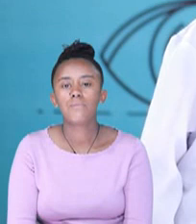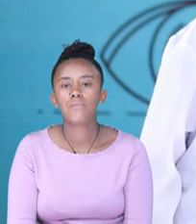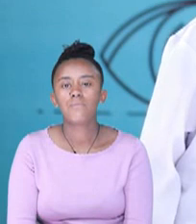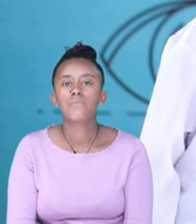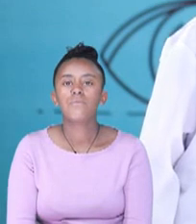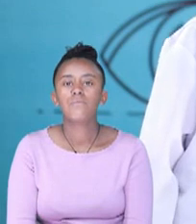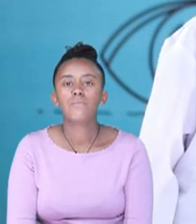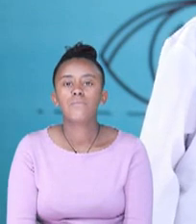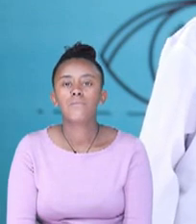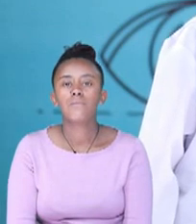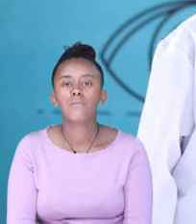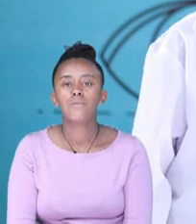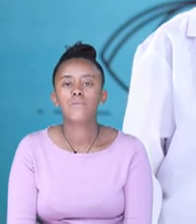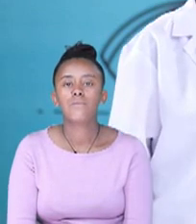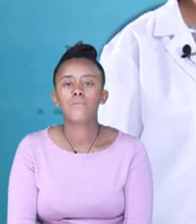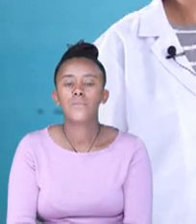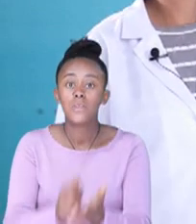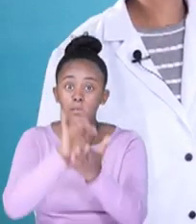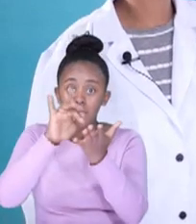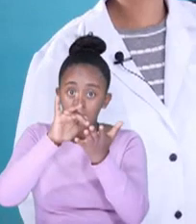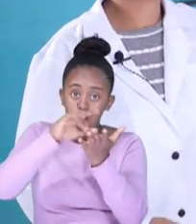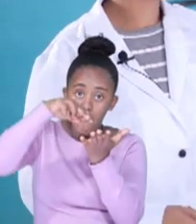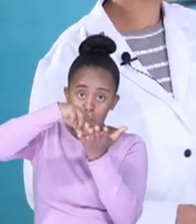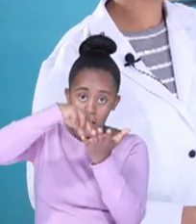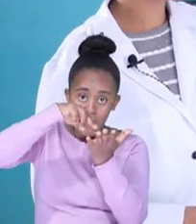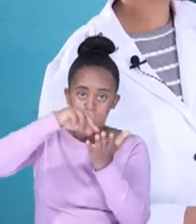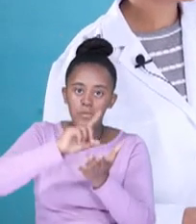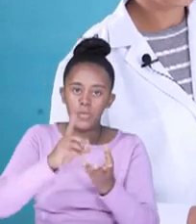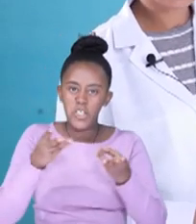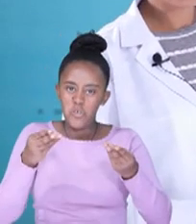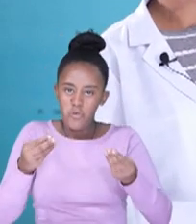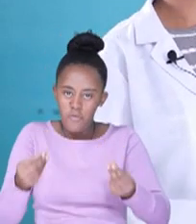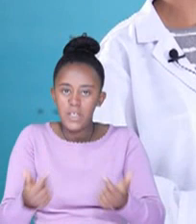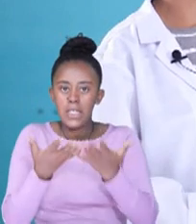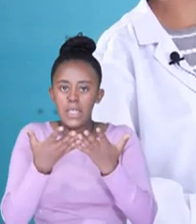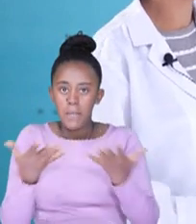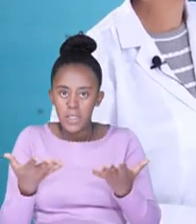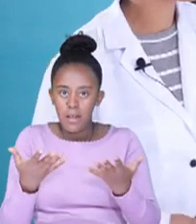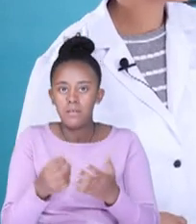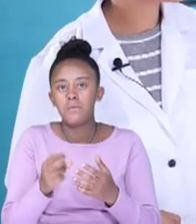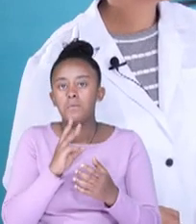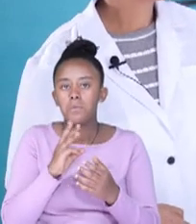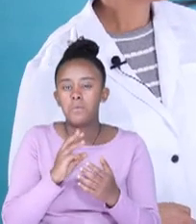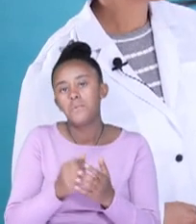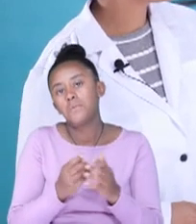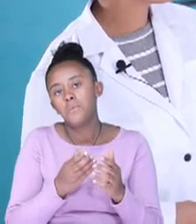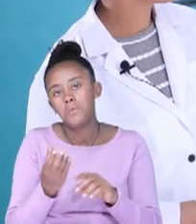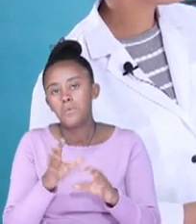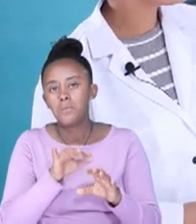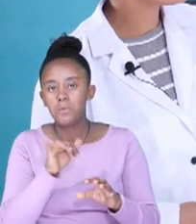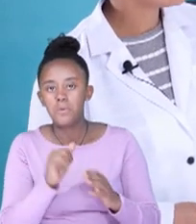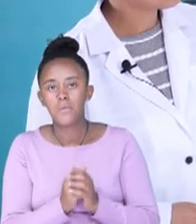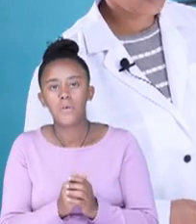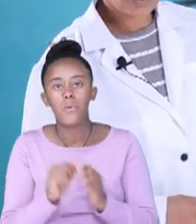or central vacuole contain different dissolved substances in it in the form of solution, and we